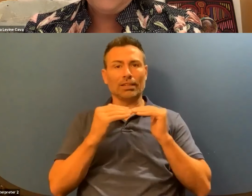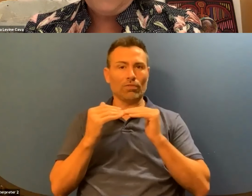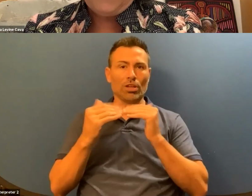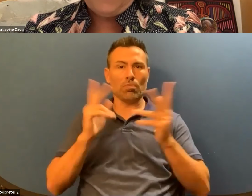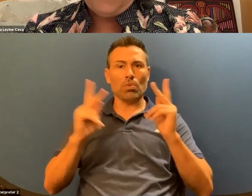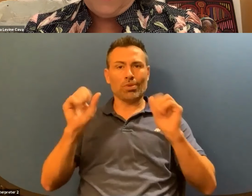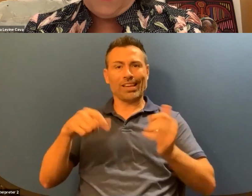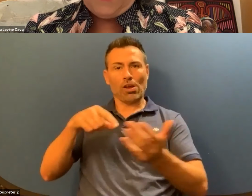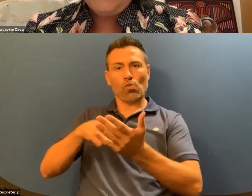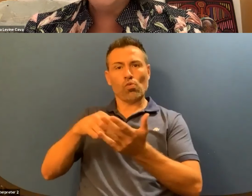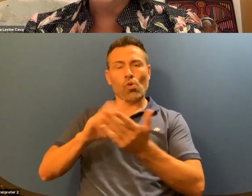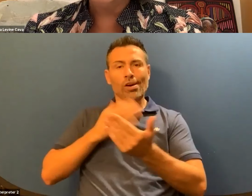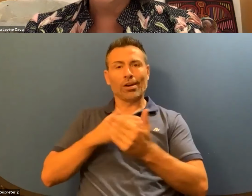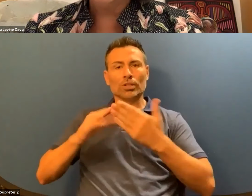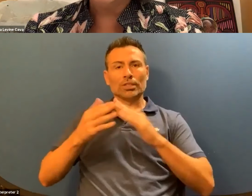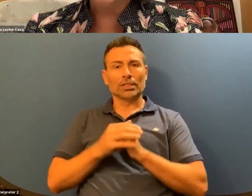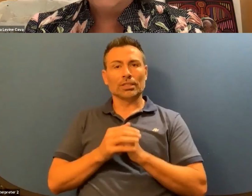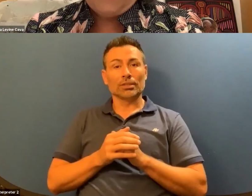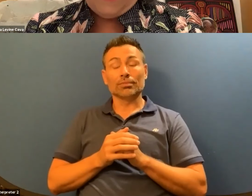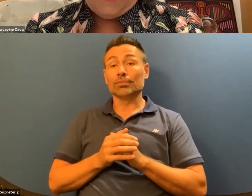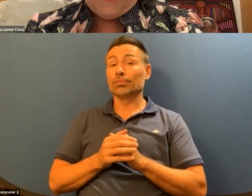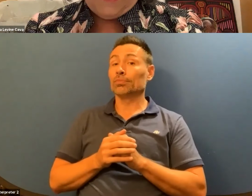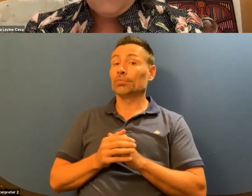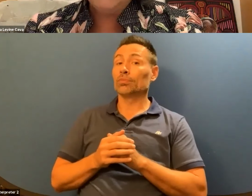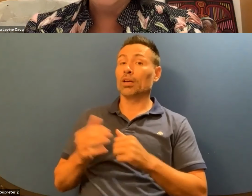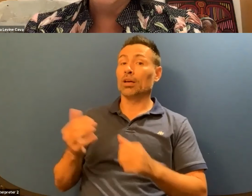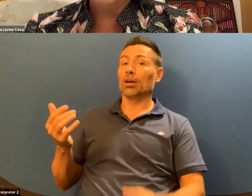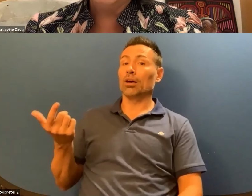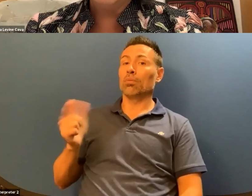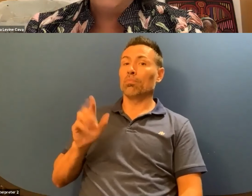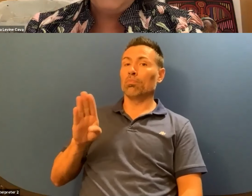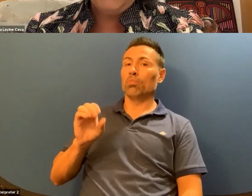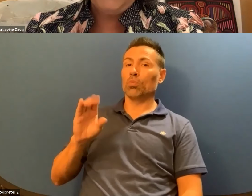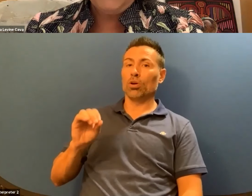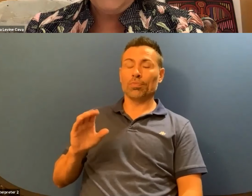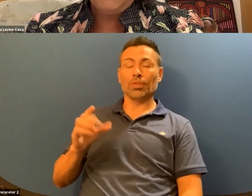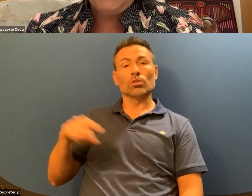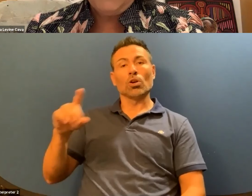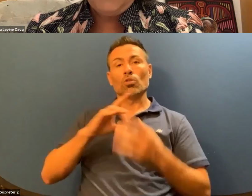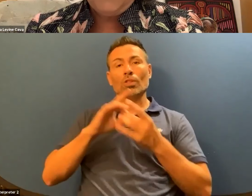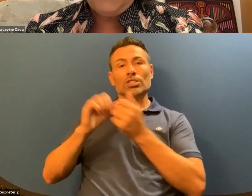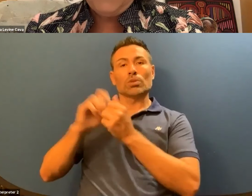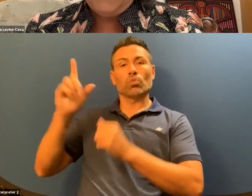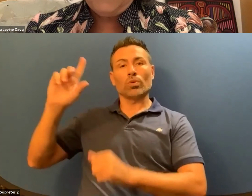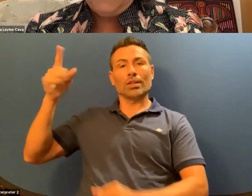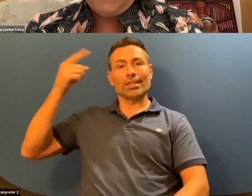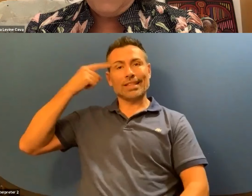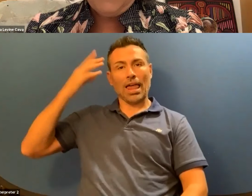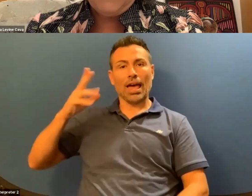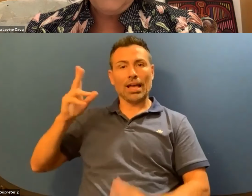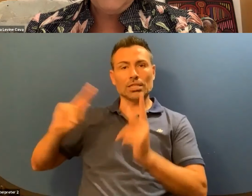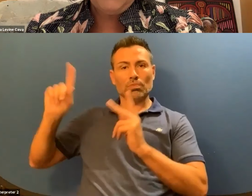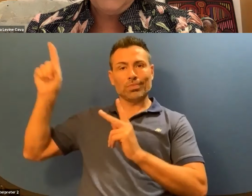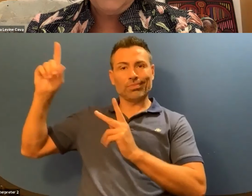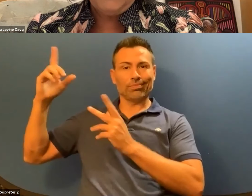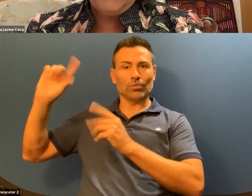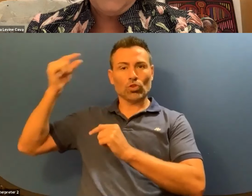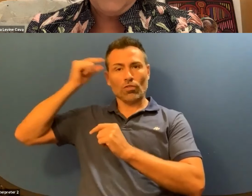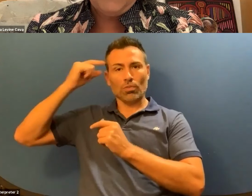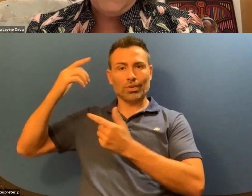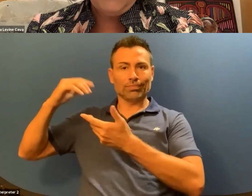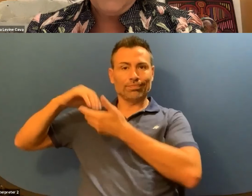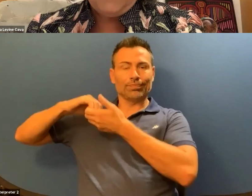to have the relationships in Tallahassee to address this issue. We'd have to work with a property appraiser to perhaps come up with